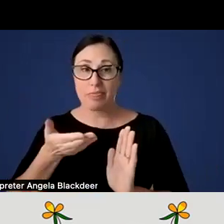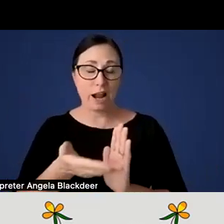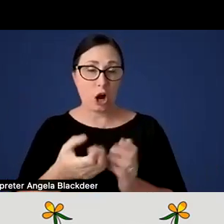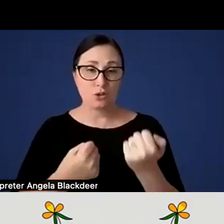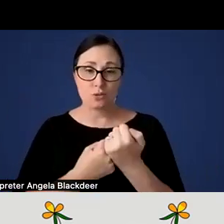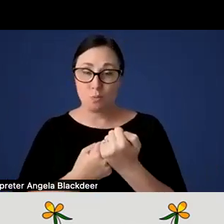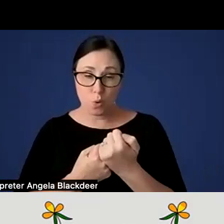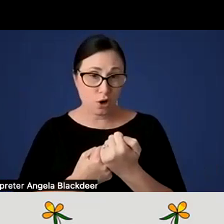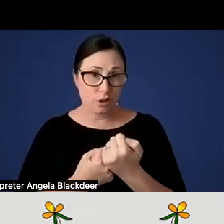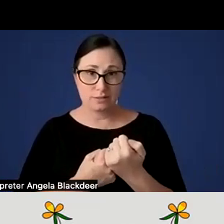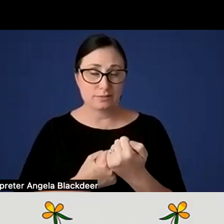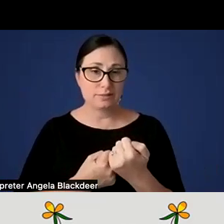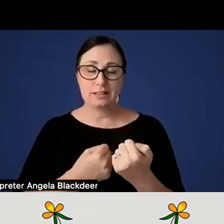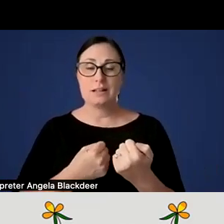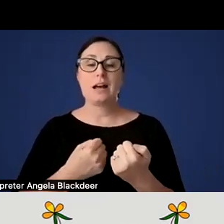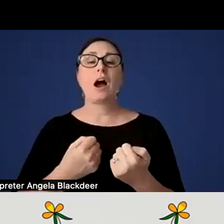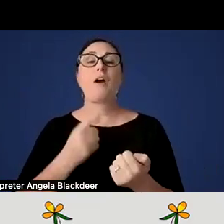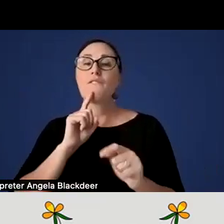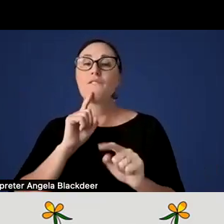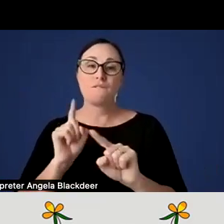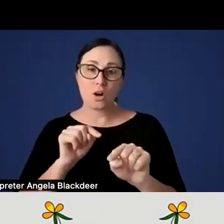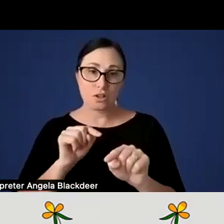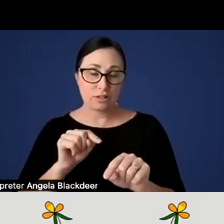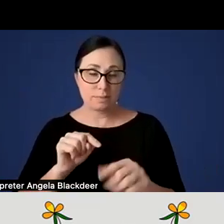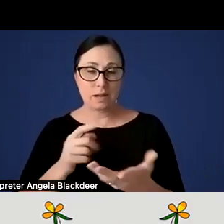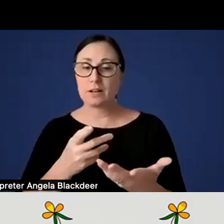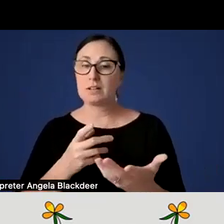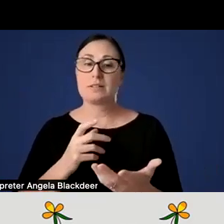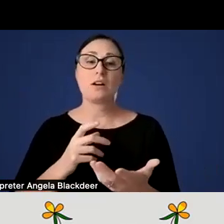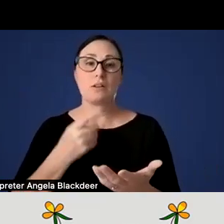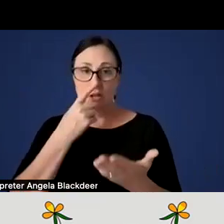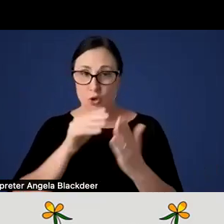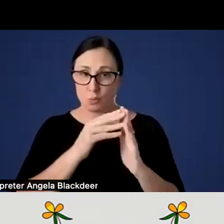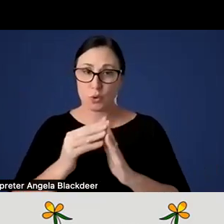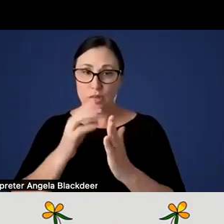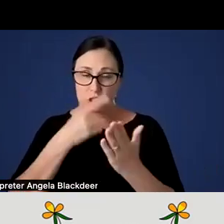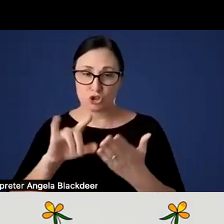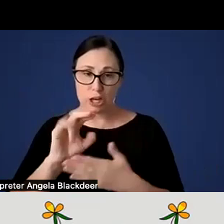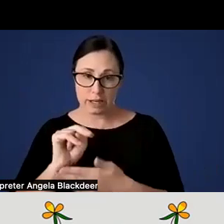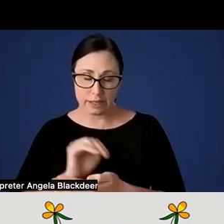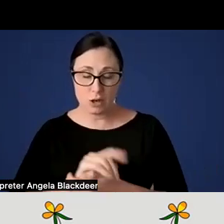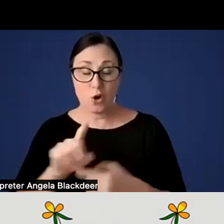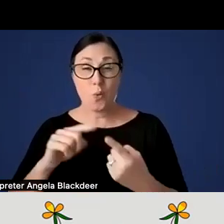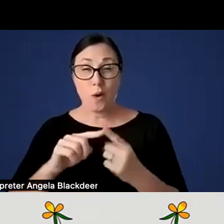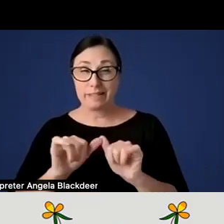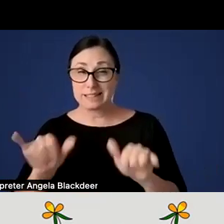our first responders truly are our communities that we check in. But what happens when the system doesn't extend that